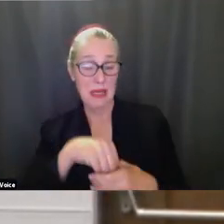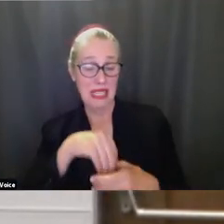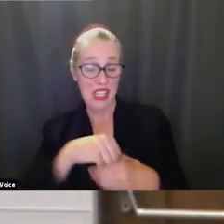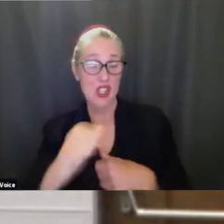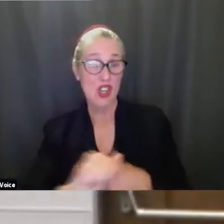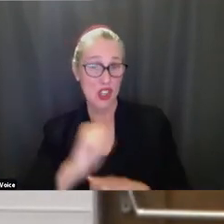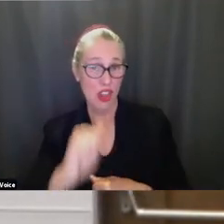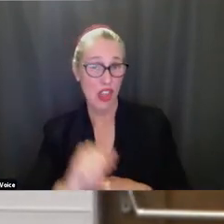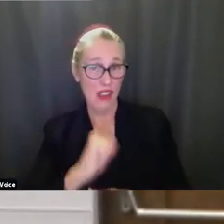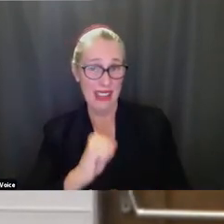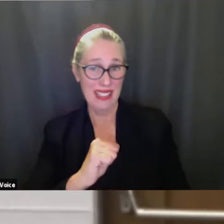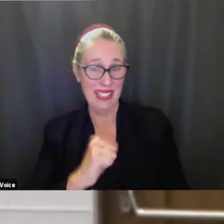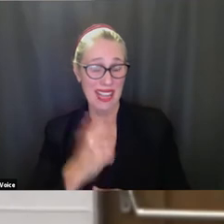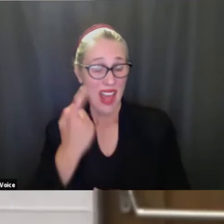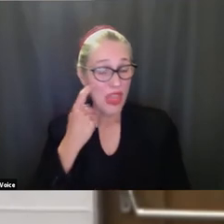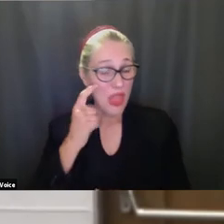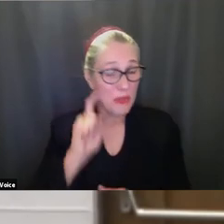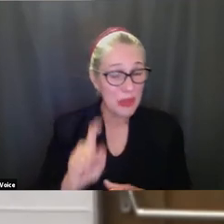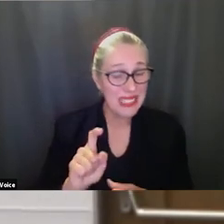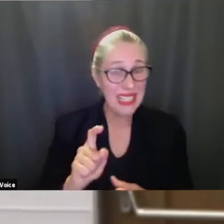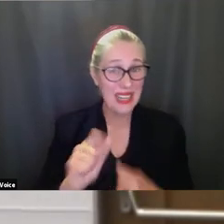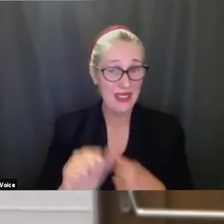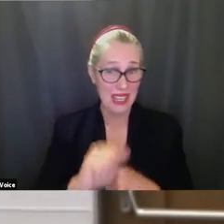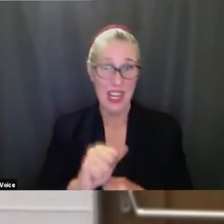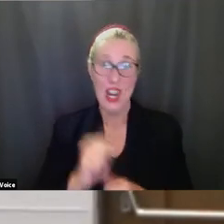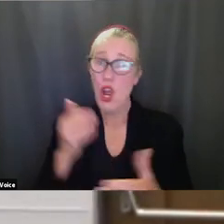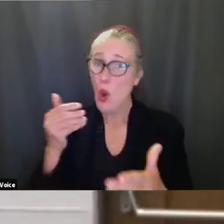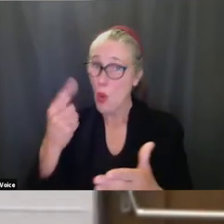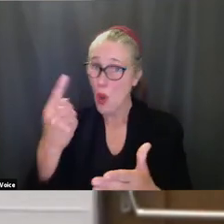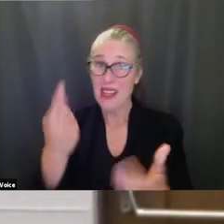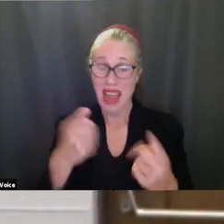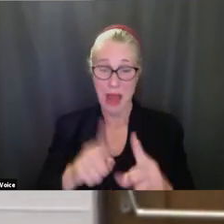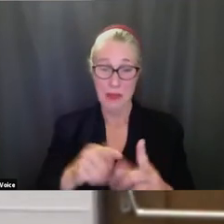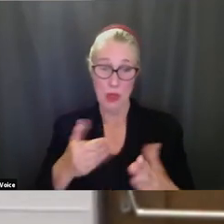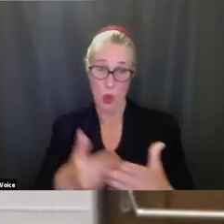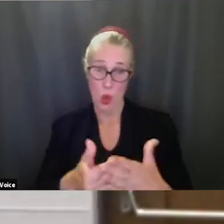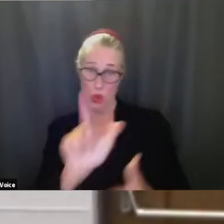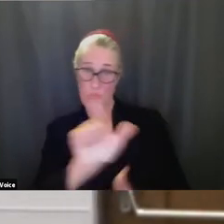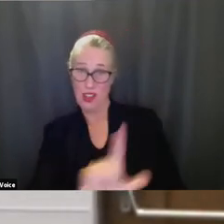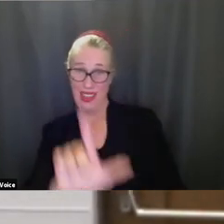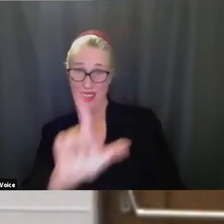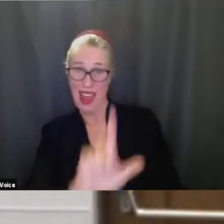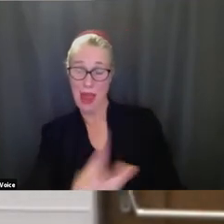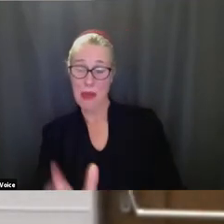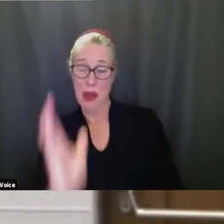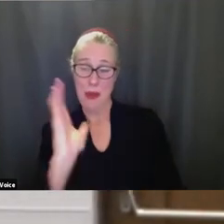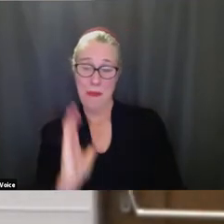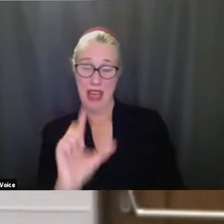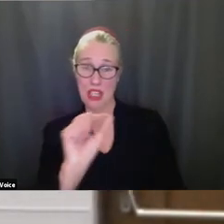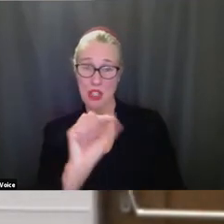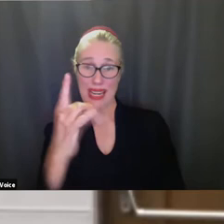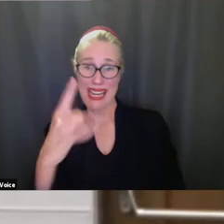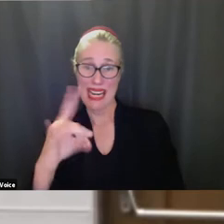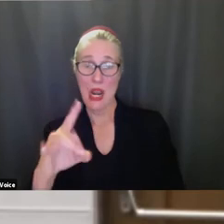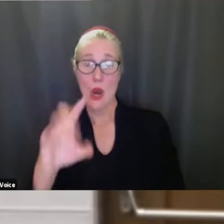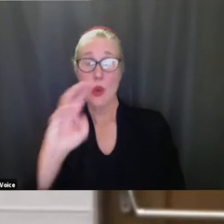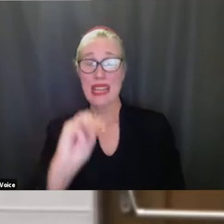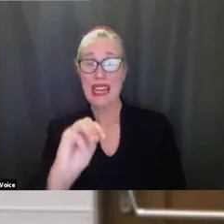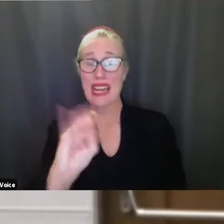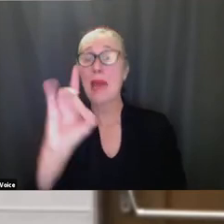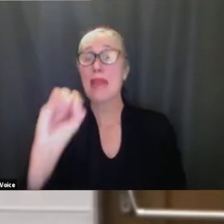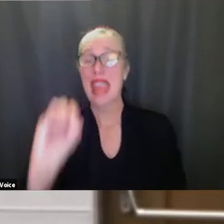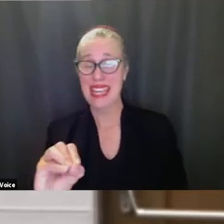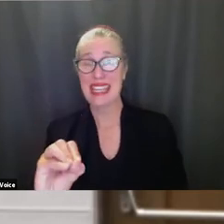internal threats one occurred near the library back in 2018 when an m80 firecracker